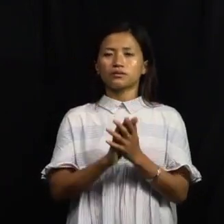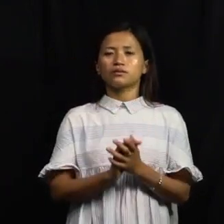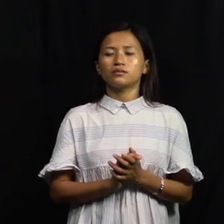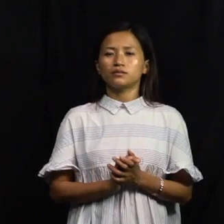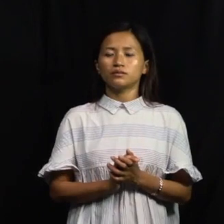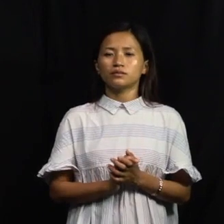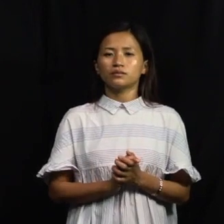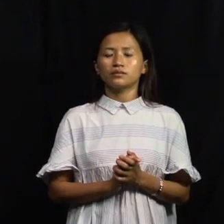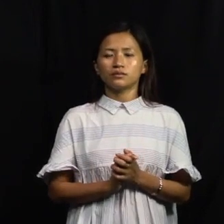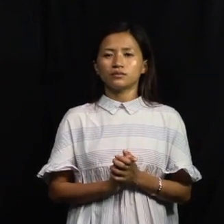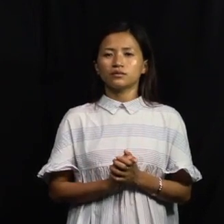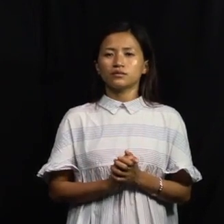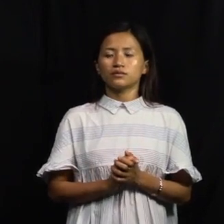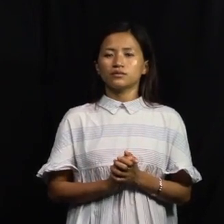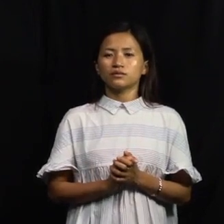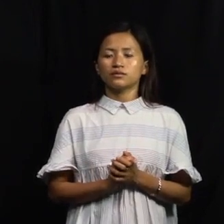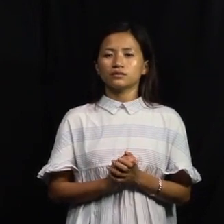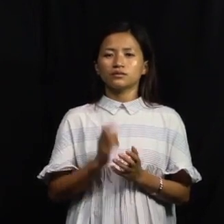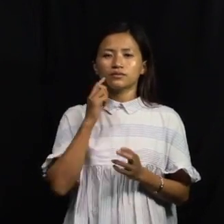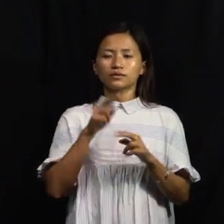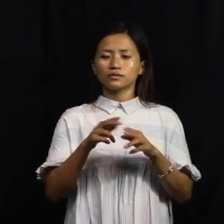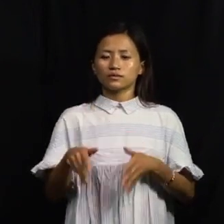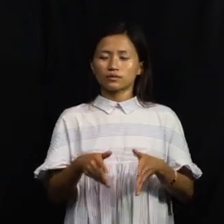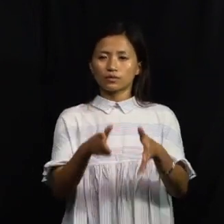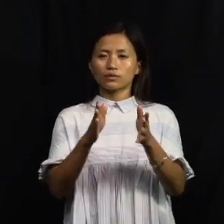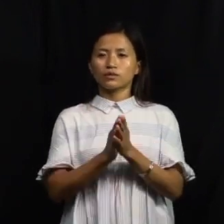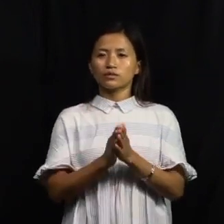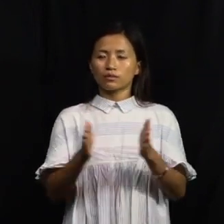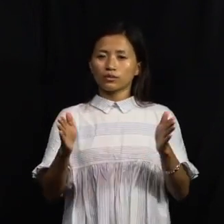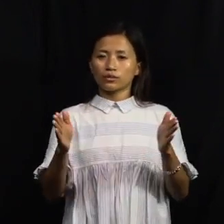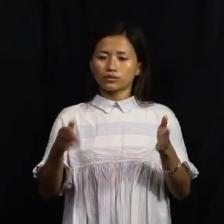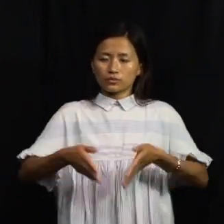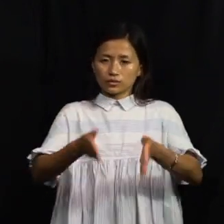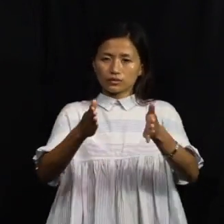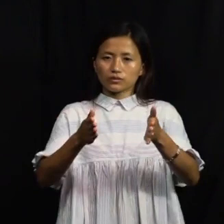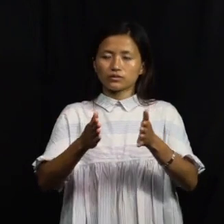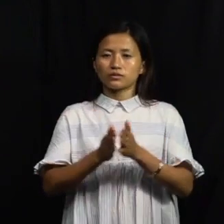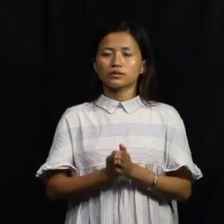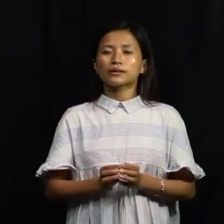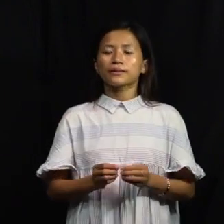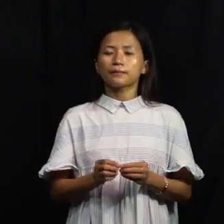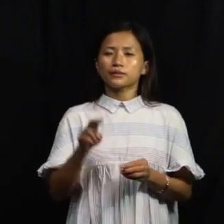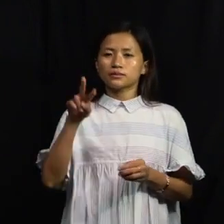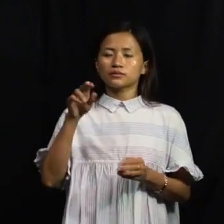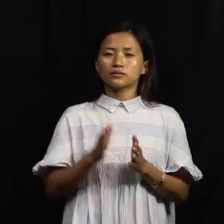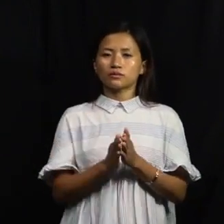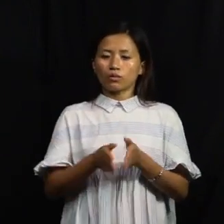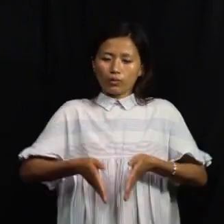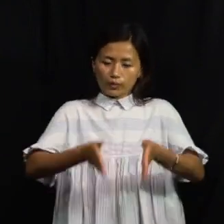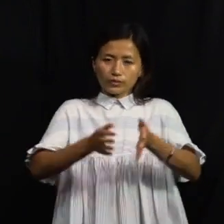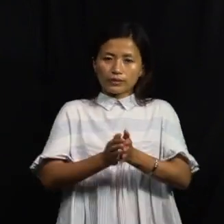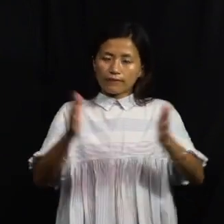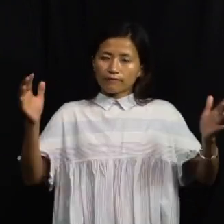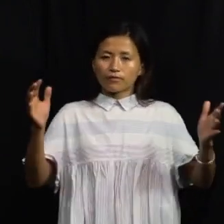So what do you mean by broad? Suppose if there is a road, then if we say a broad road, that means the road is very big, right? So in the